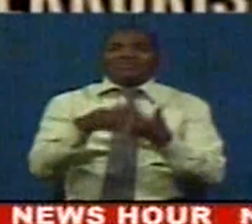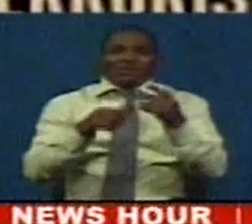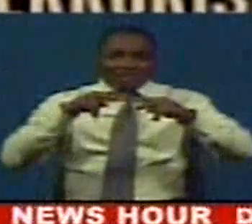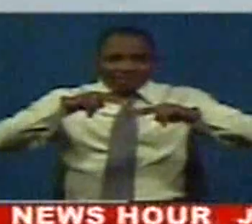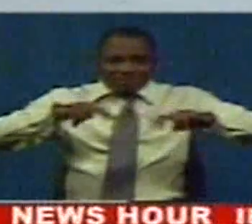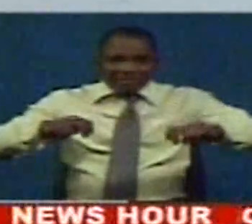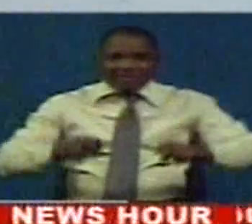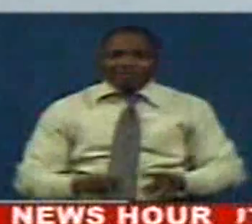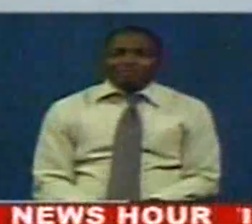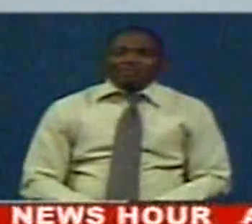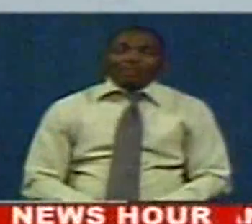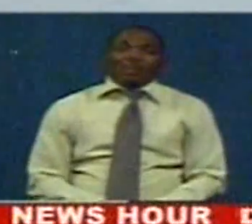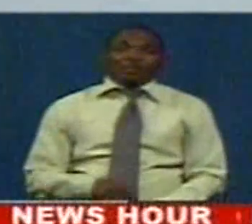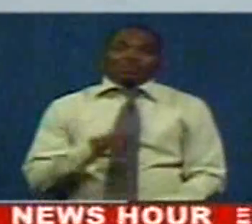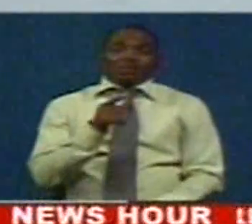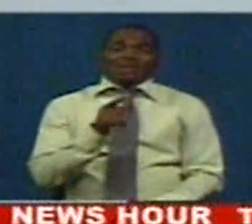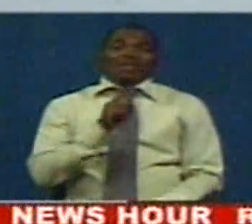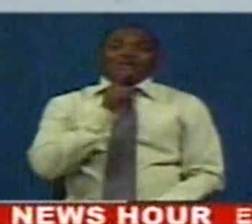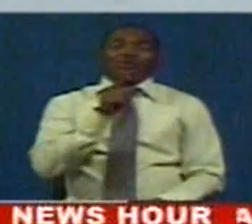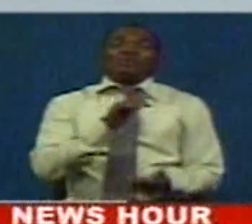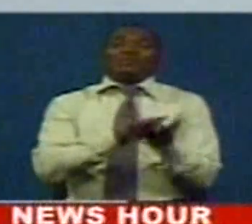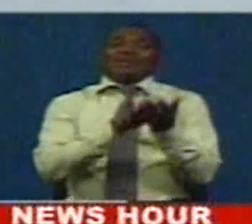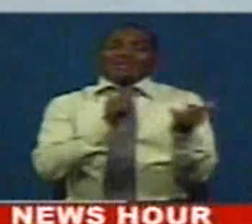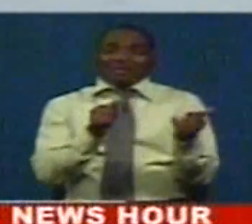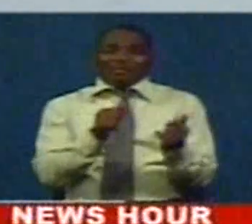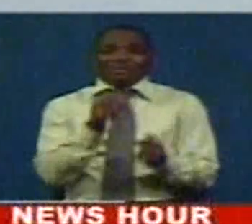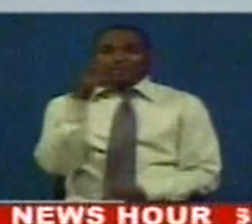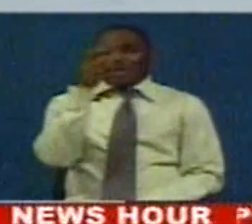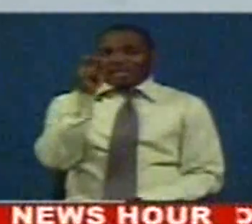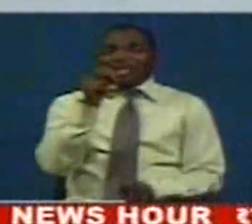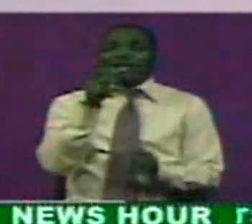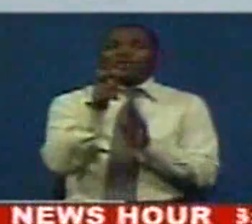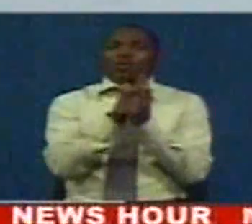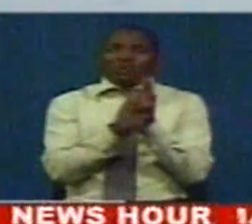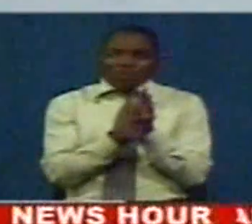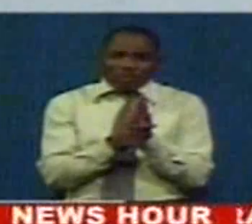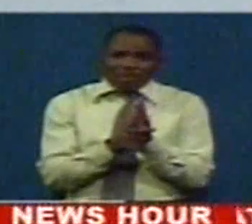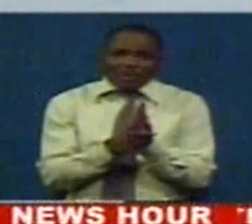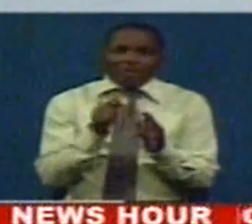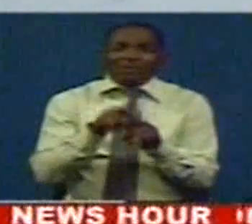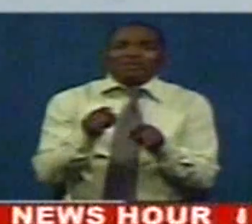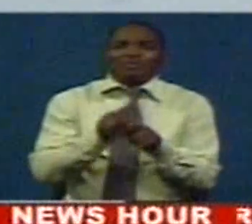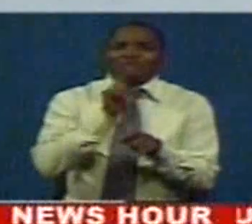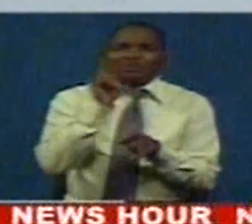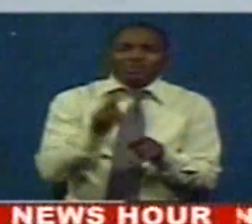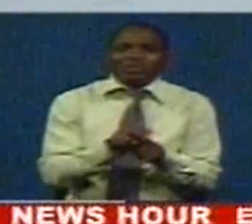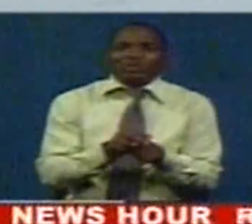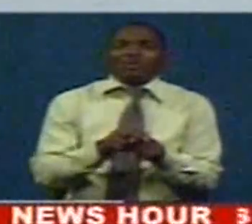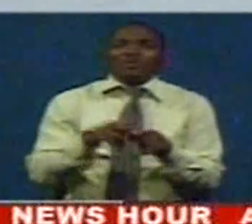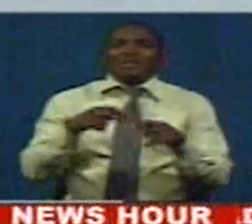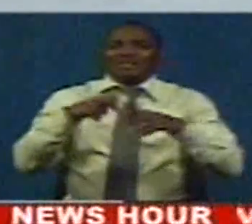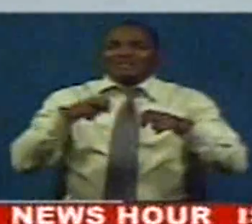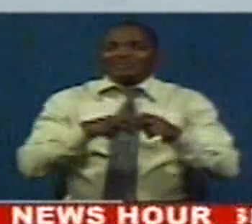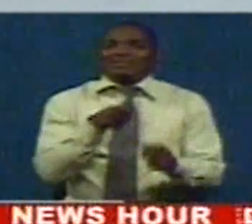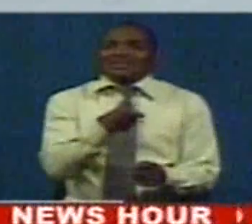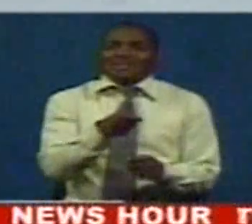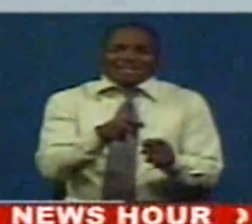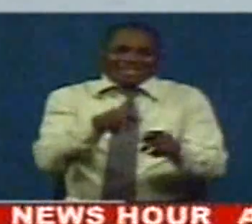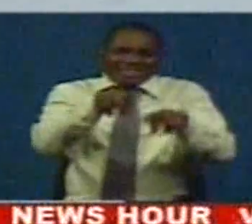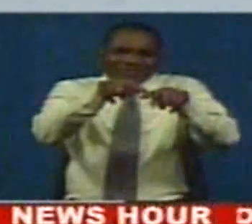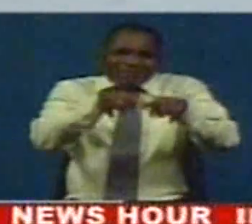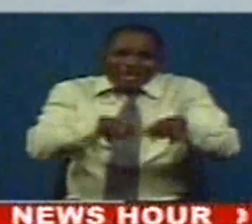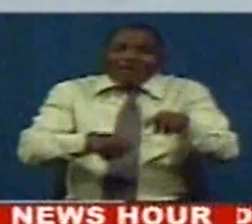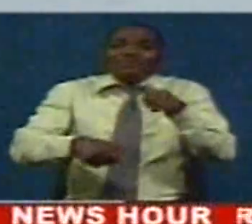ongoing investigation. We'll be using the Criminal and Other Offences Act. We'll also be using the Electronic Transaction Act. Depending on the type